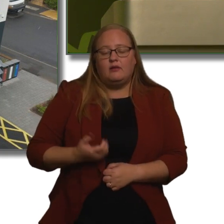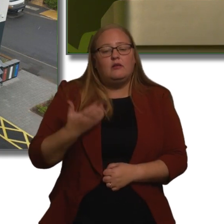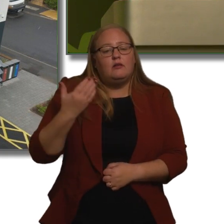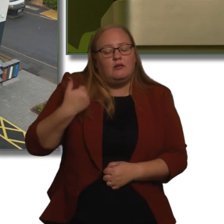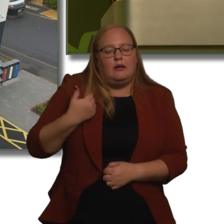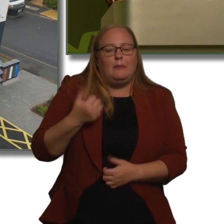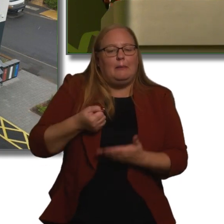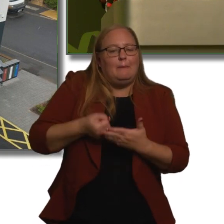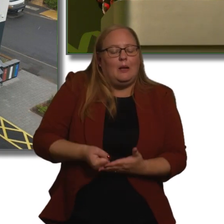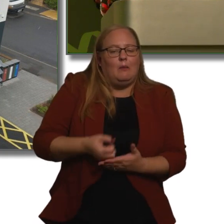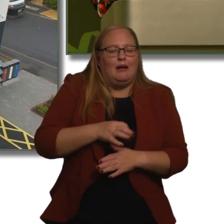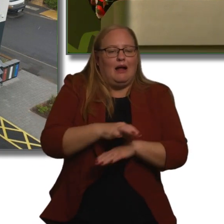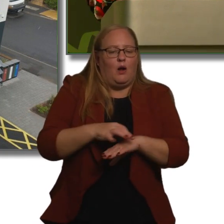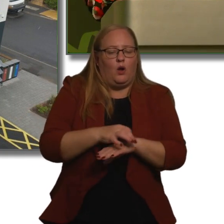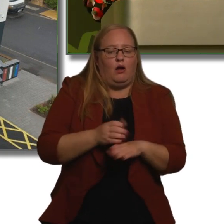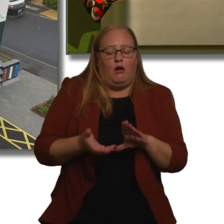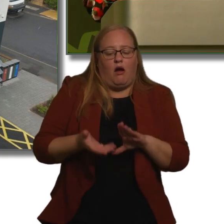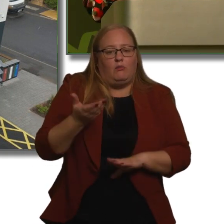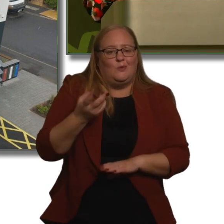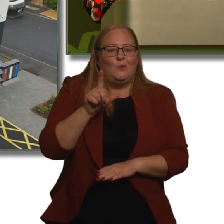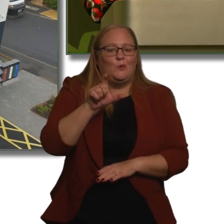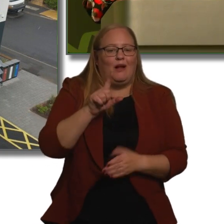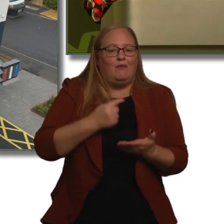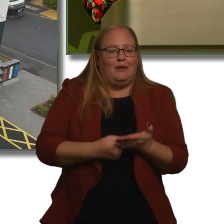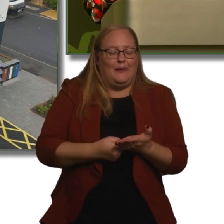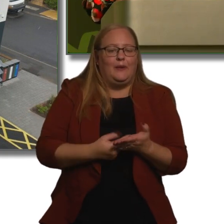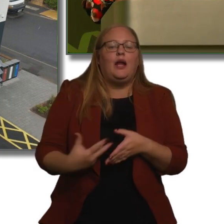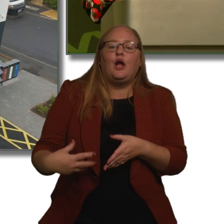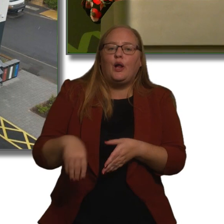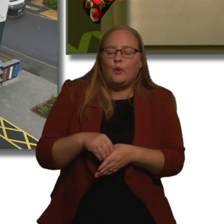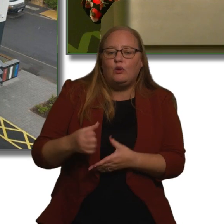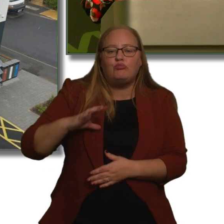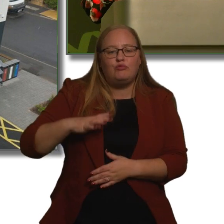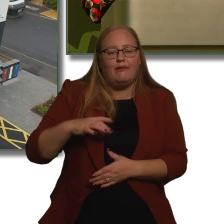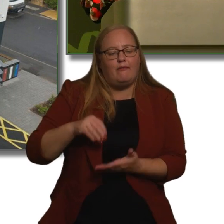rate to £12, including paid breaks.